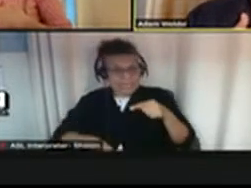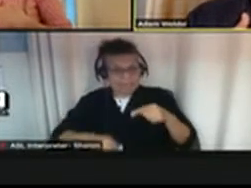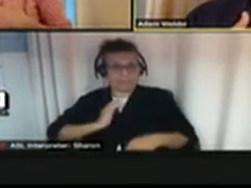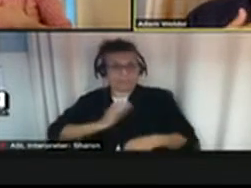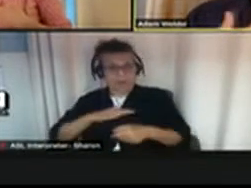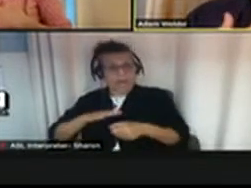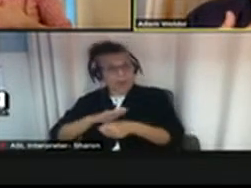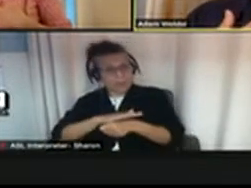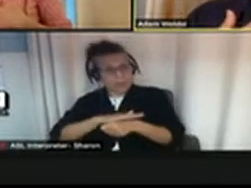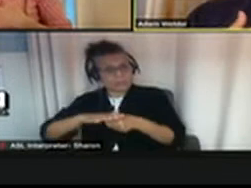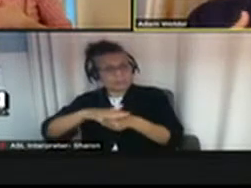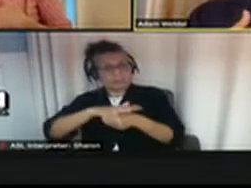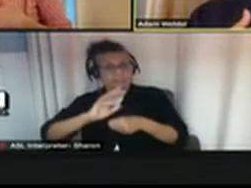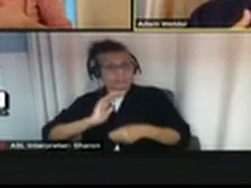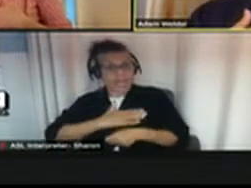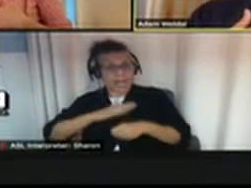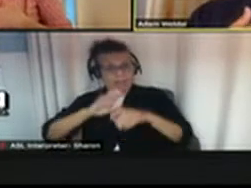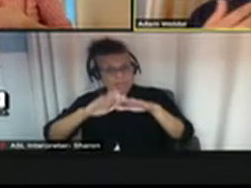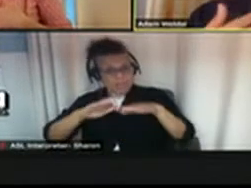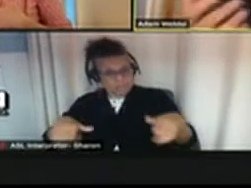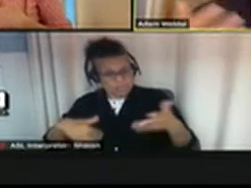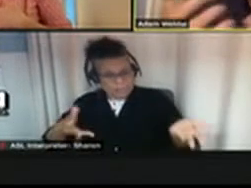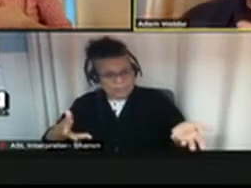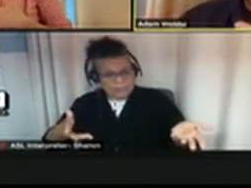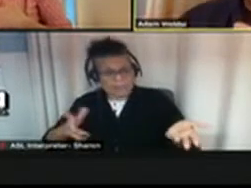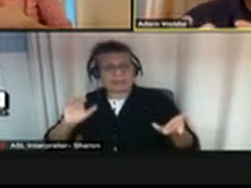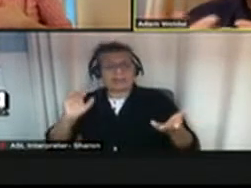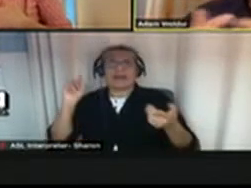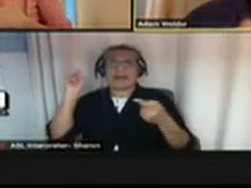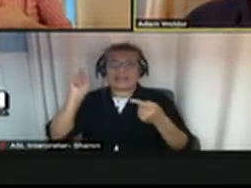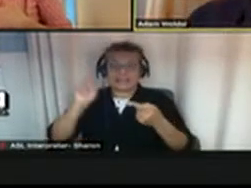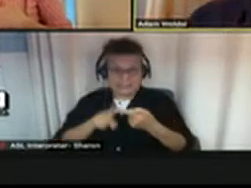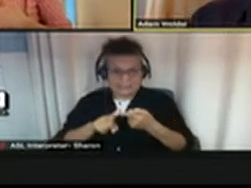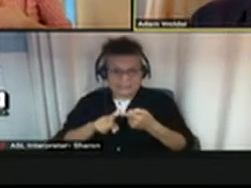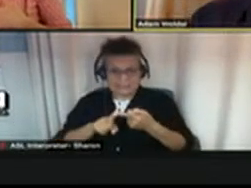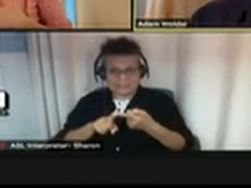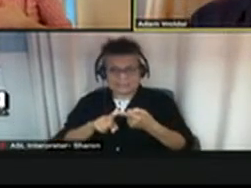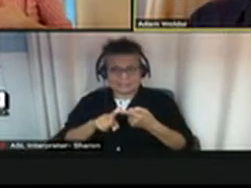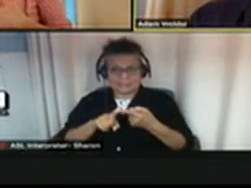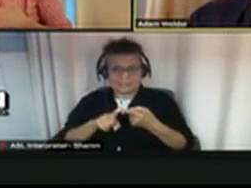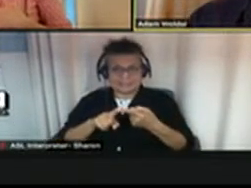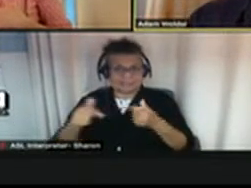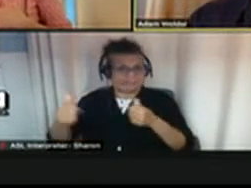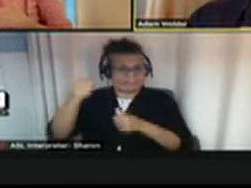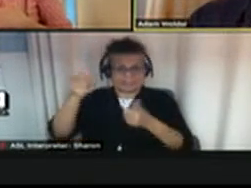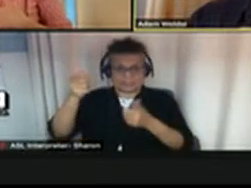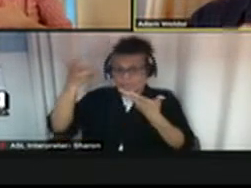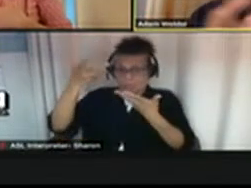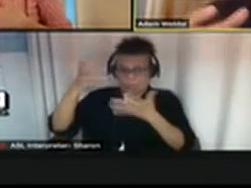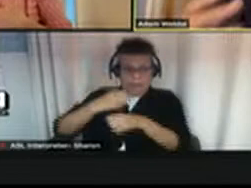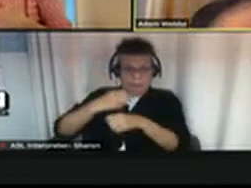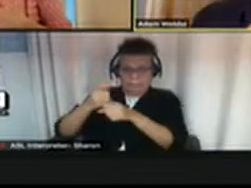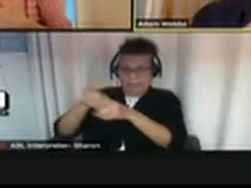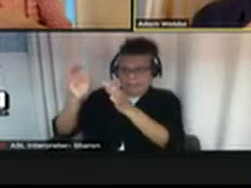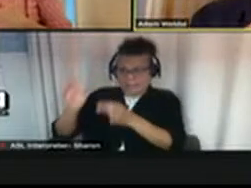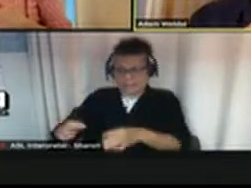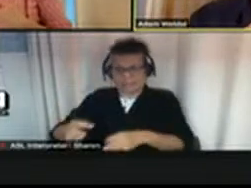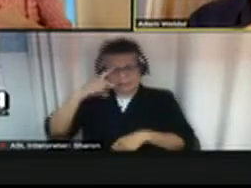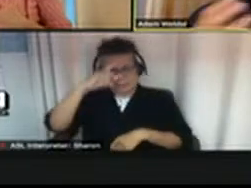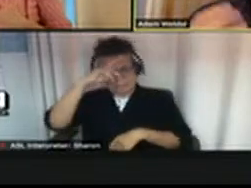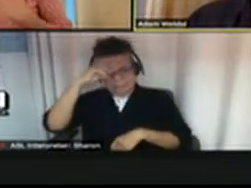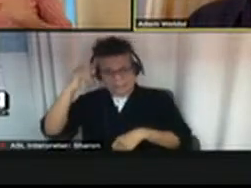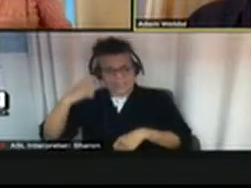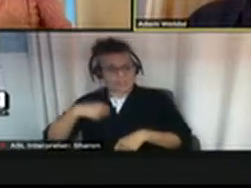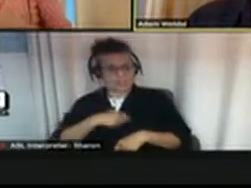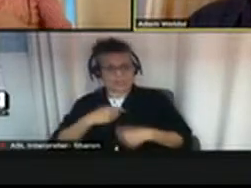or our kids per the state, unless it's a decision they don't want to make. So, because that decision was taken away from